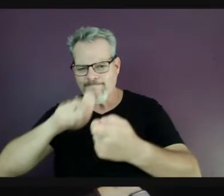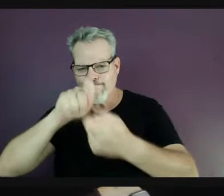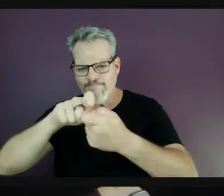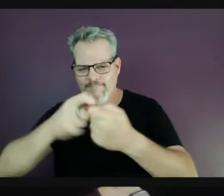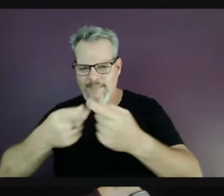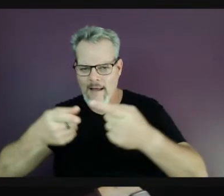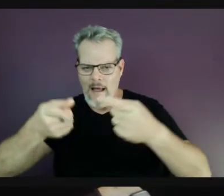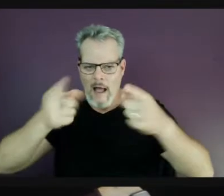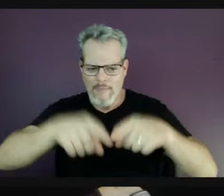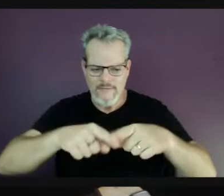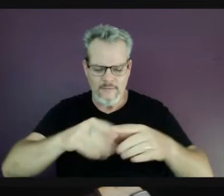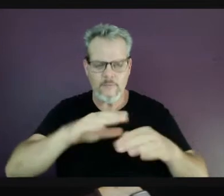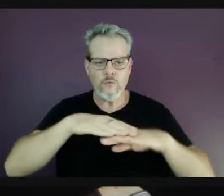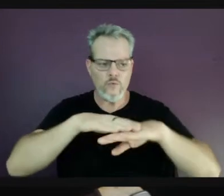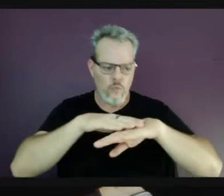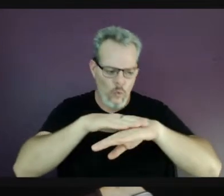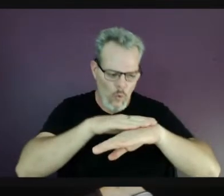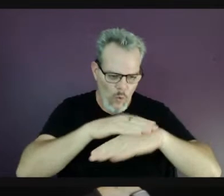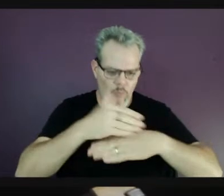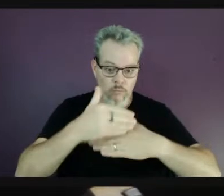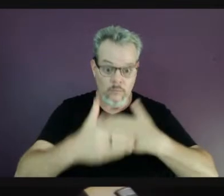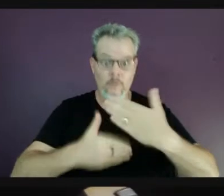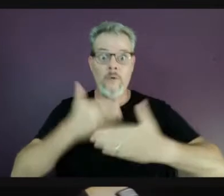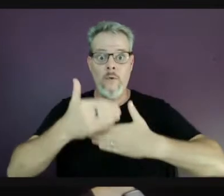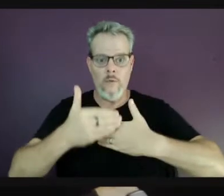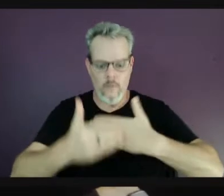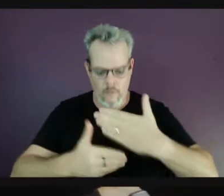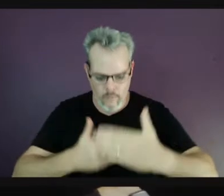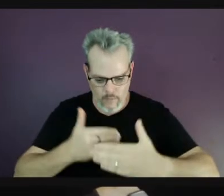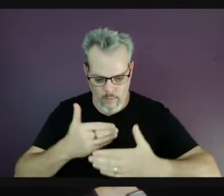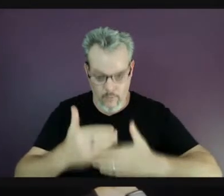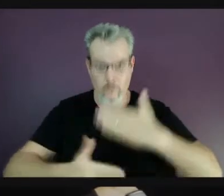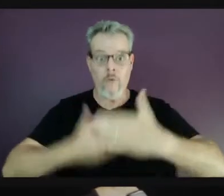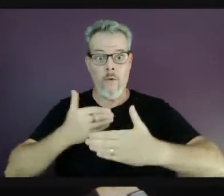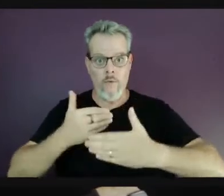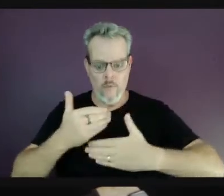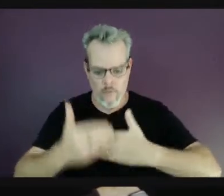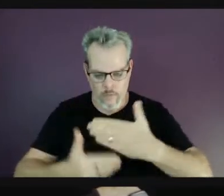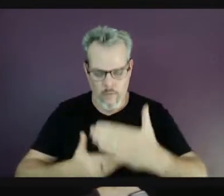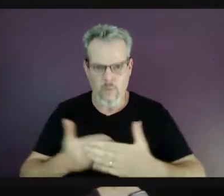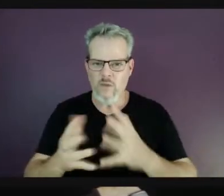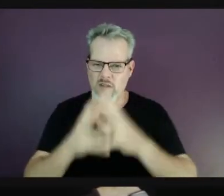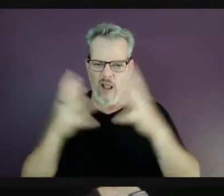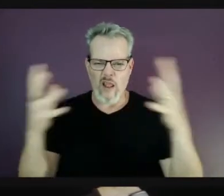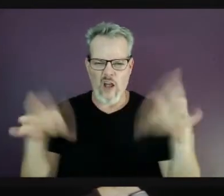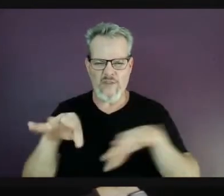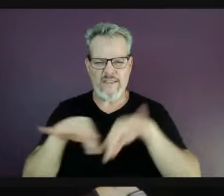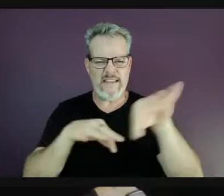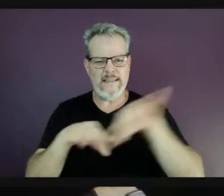it starts, it slows down, and we'll look at that in more detail coming up, but I won't read through all of it here for you.